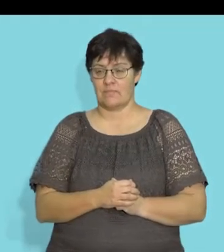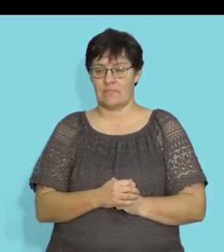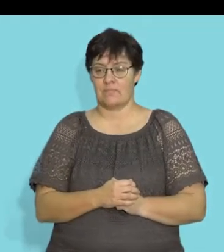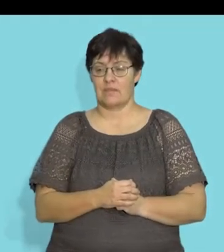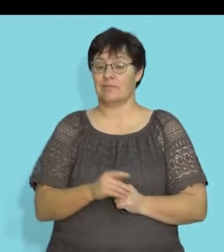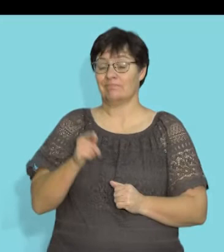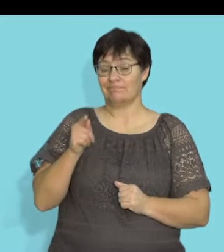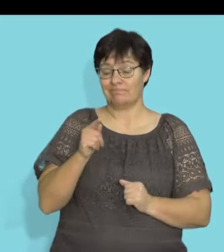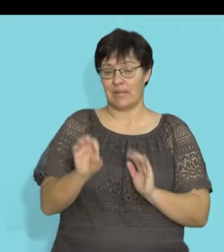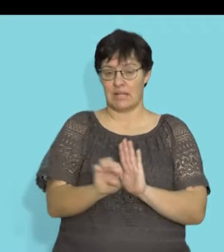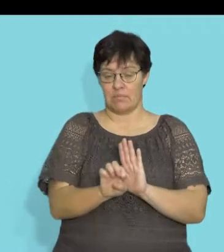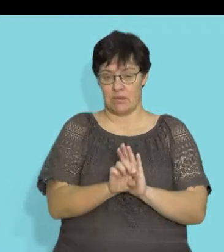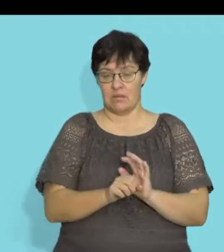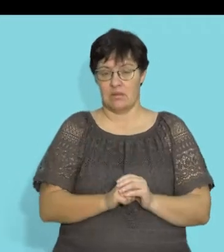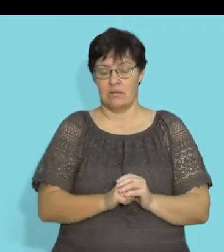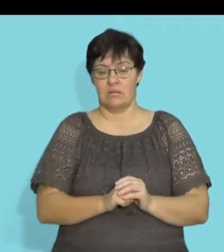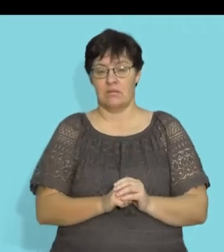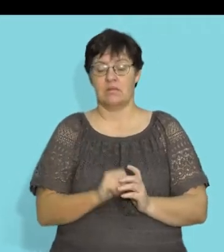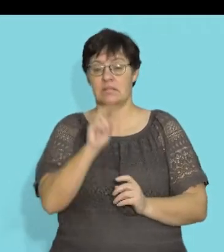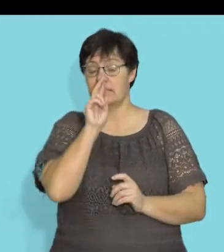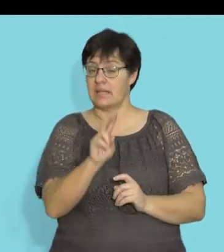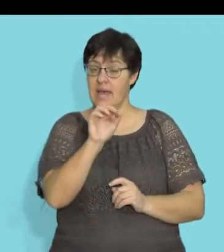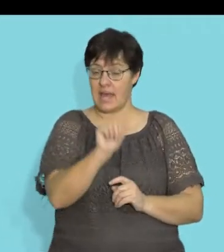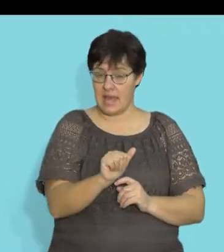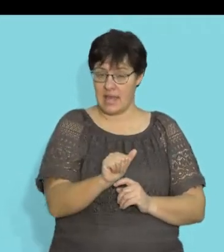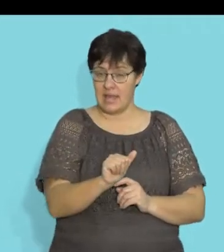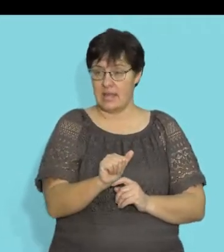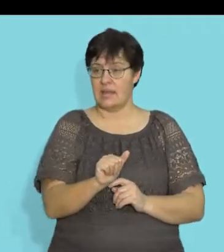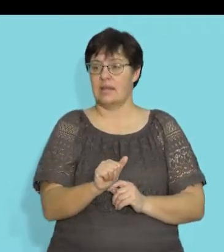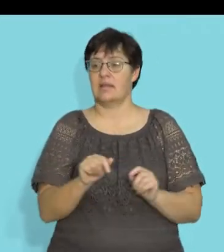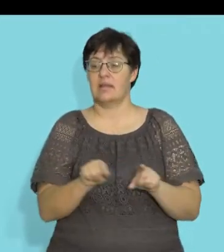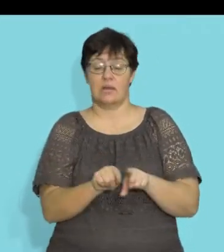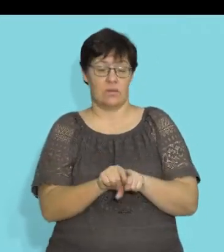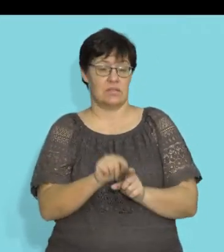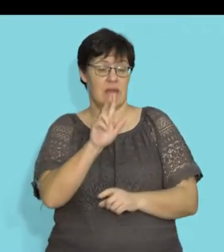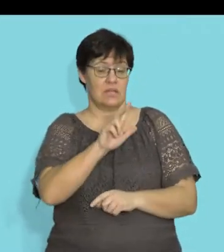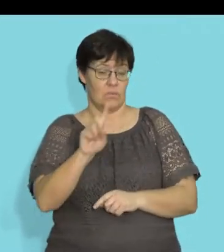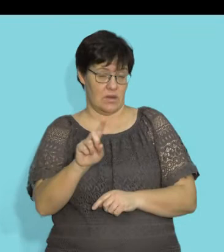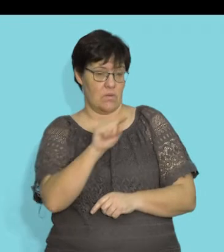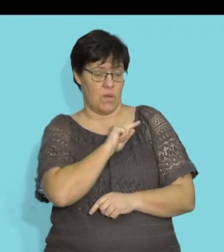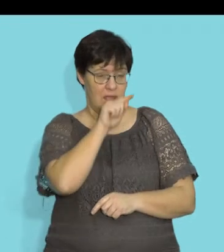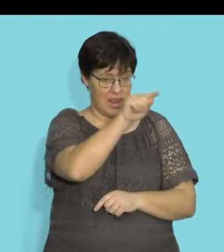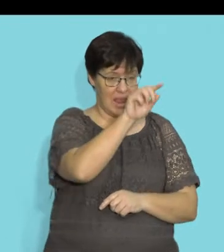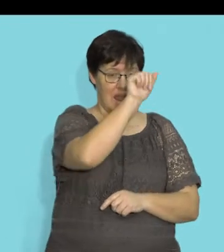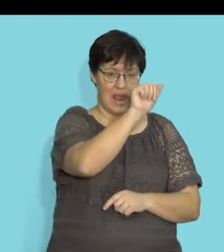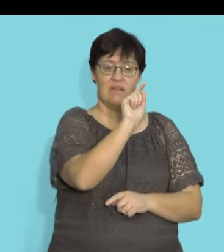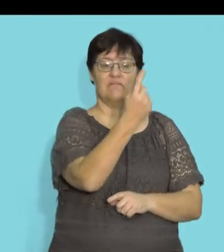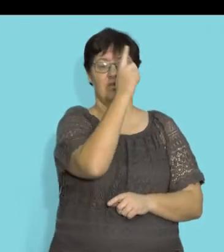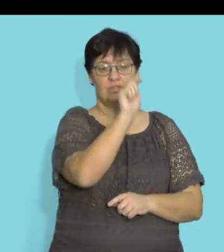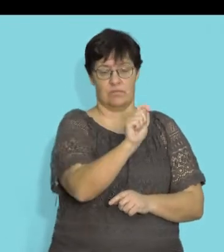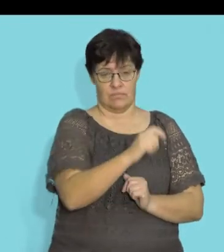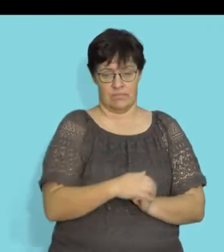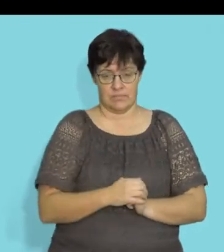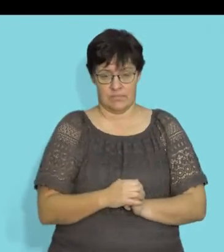So, for this particular example, we can see that A is 81. Why? Because this is